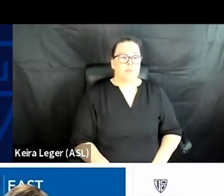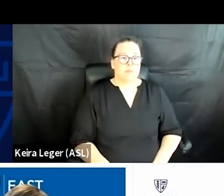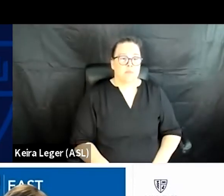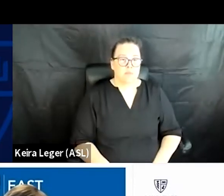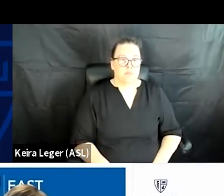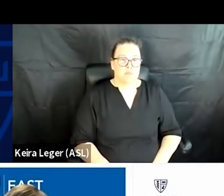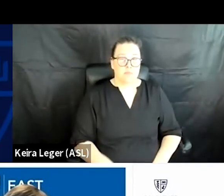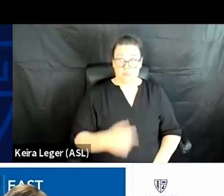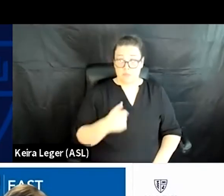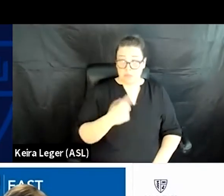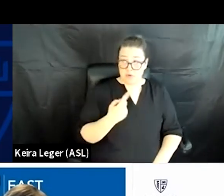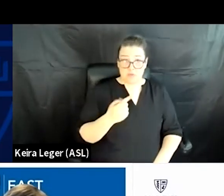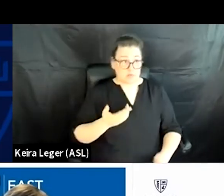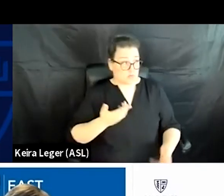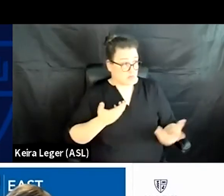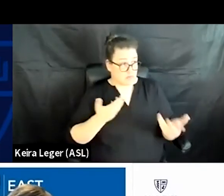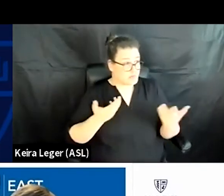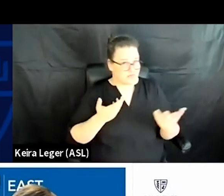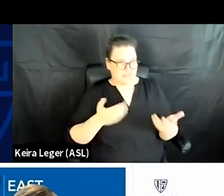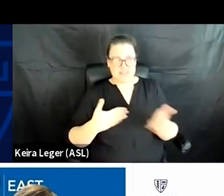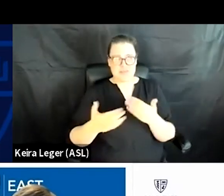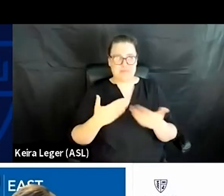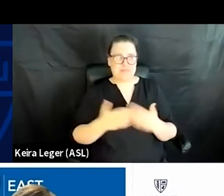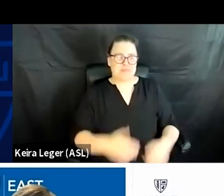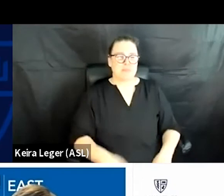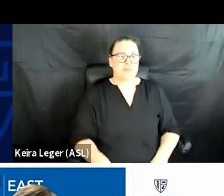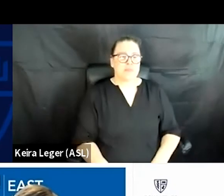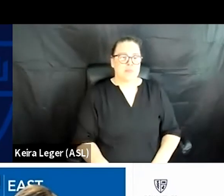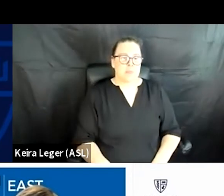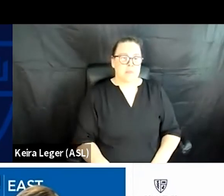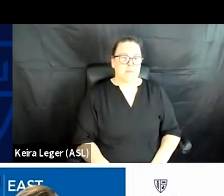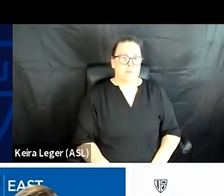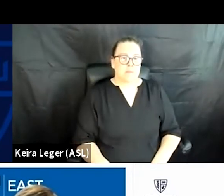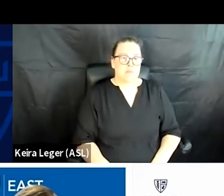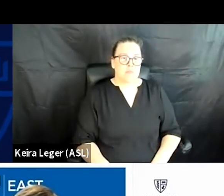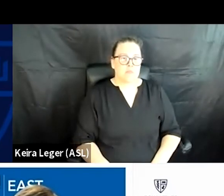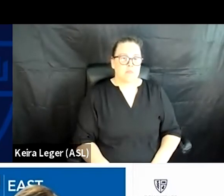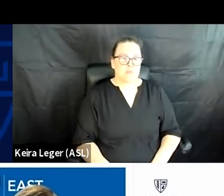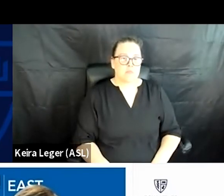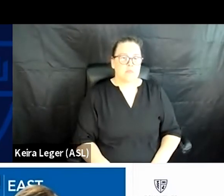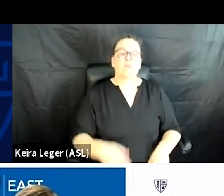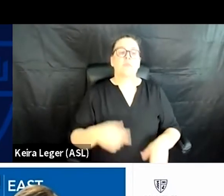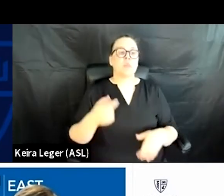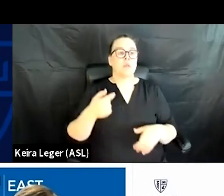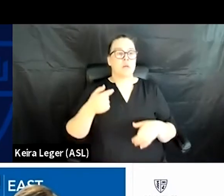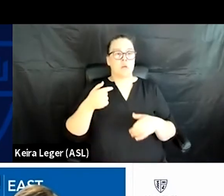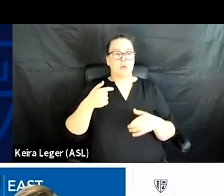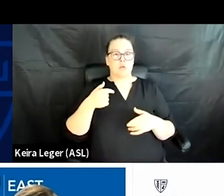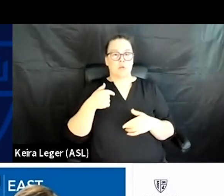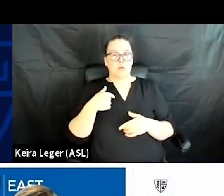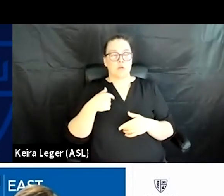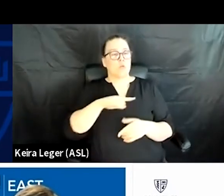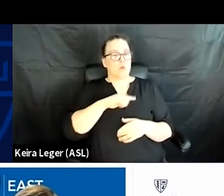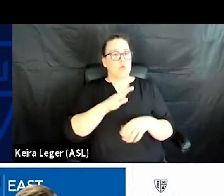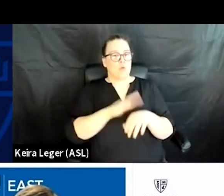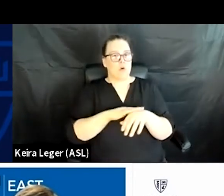Let me go first. No, you can answer first. So as I said, we're on a HRSA grant, and